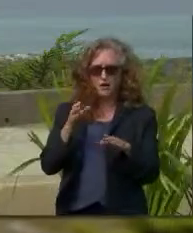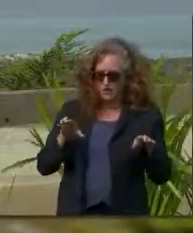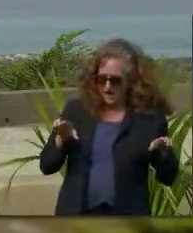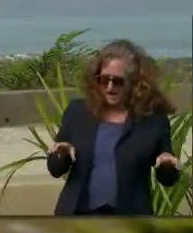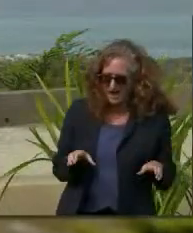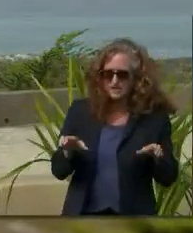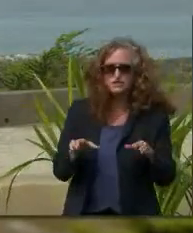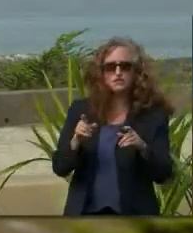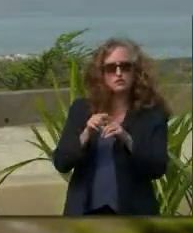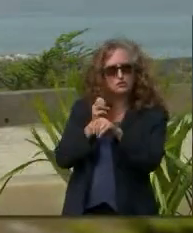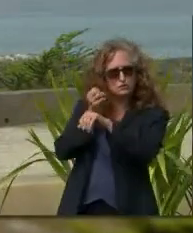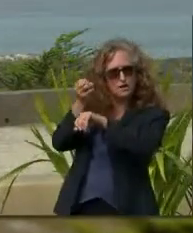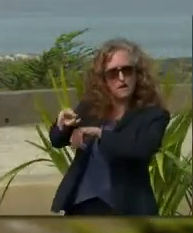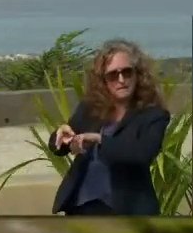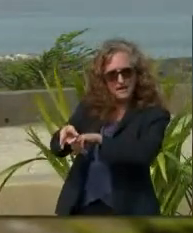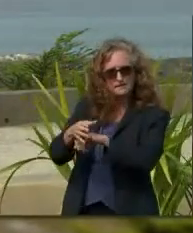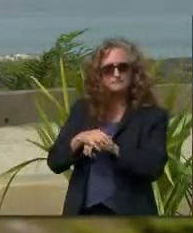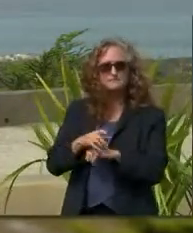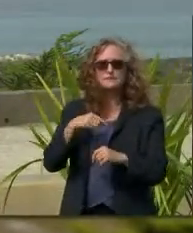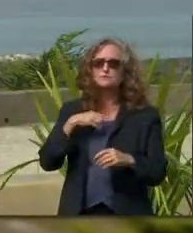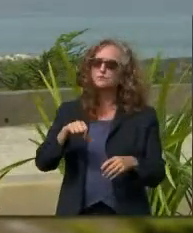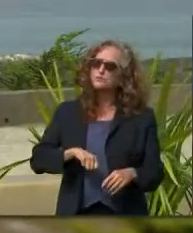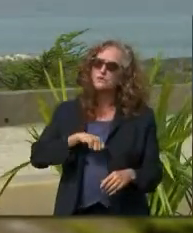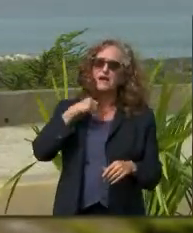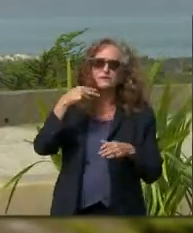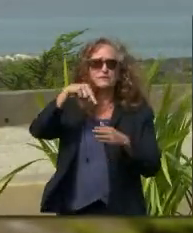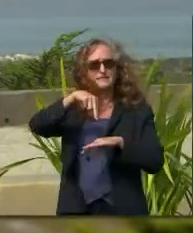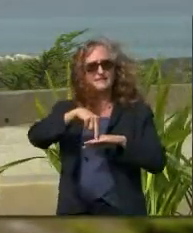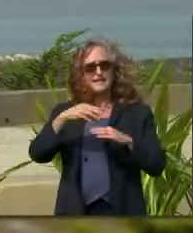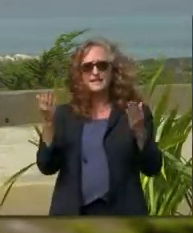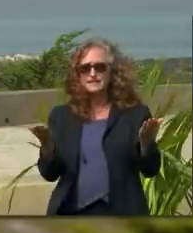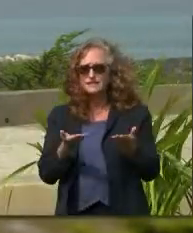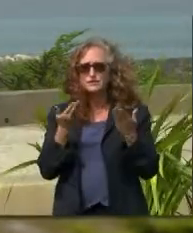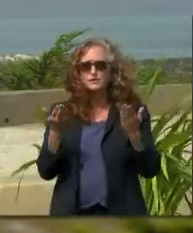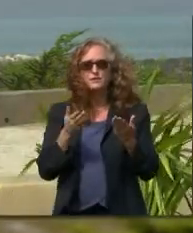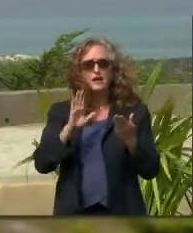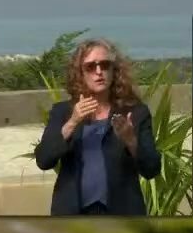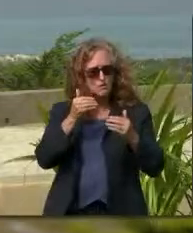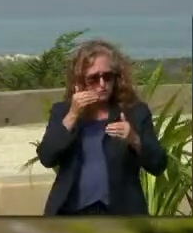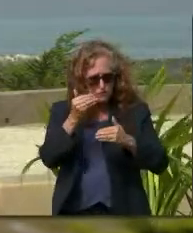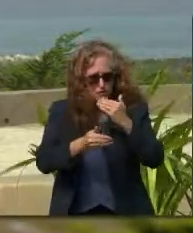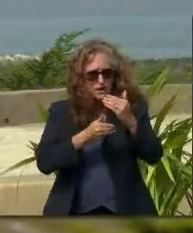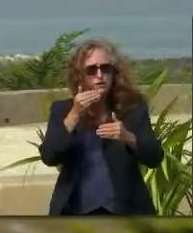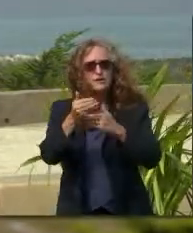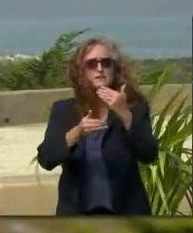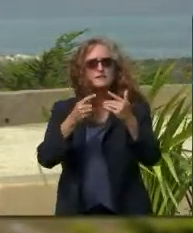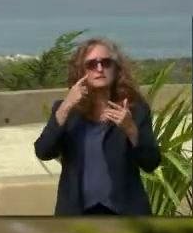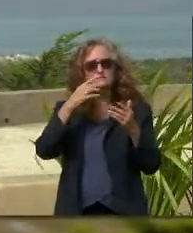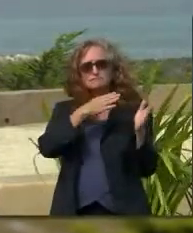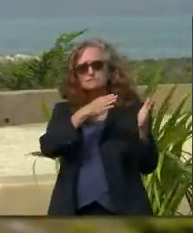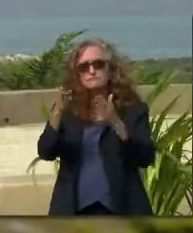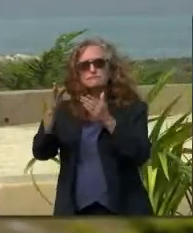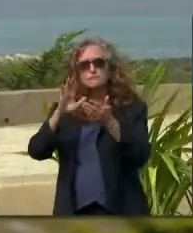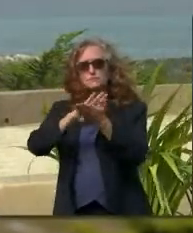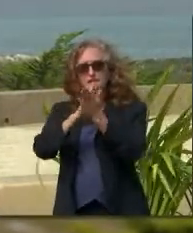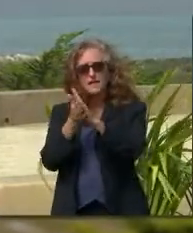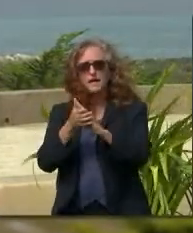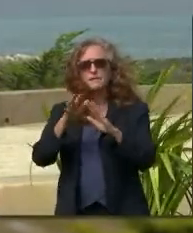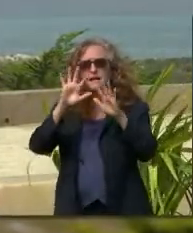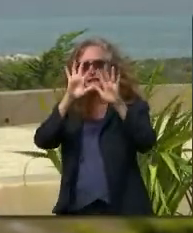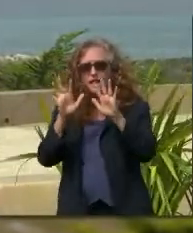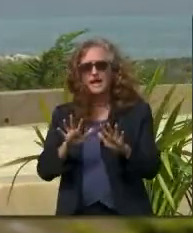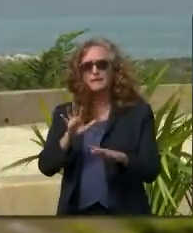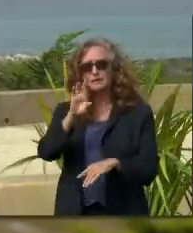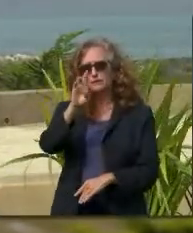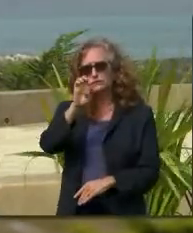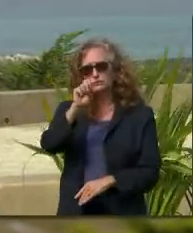to stand with my colleagues here today as we make continued progress toward a climate resilient